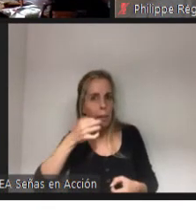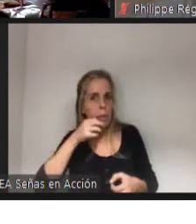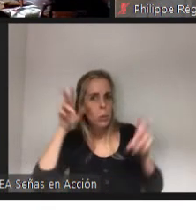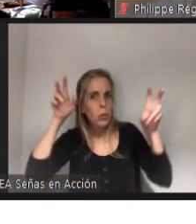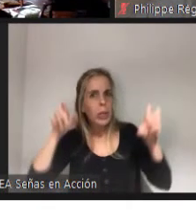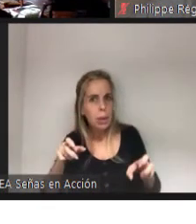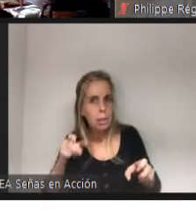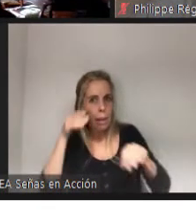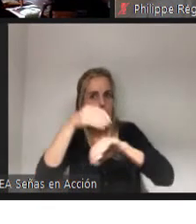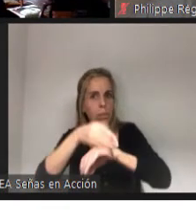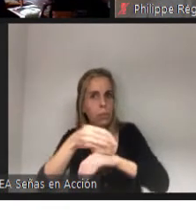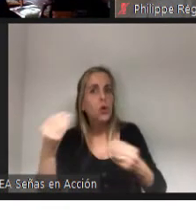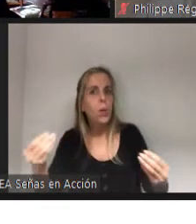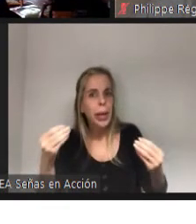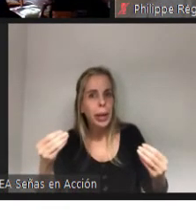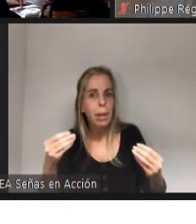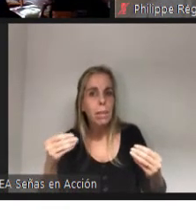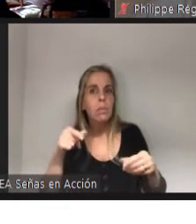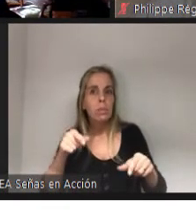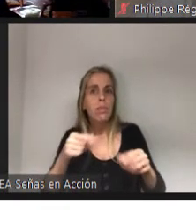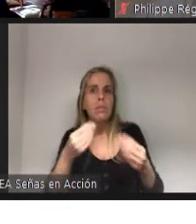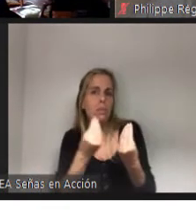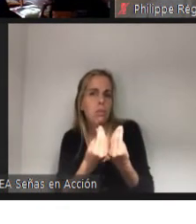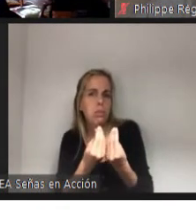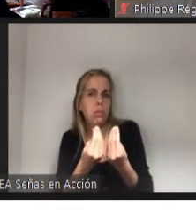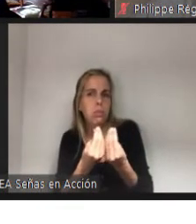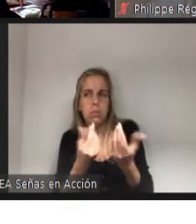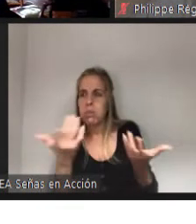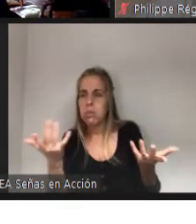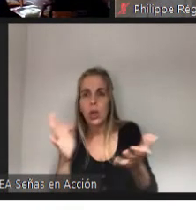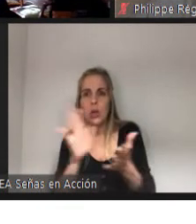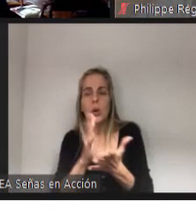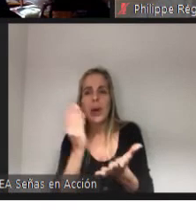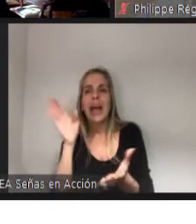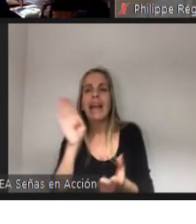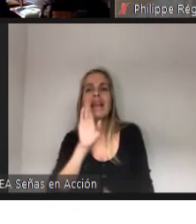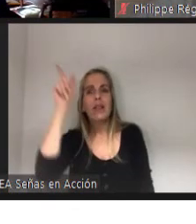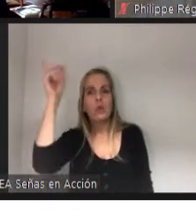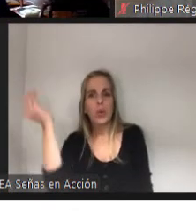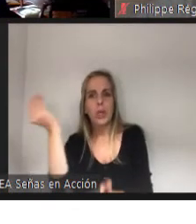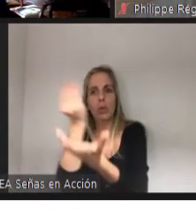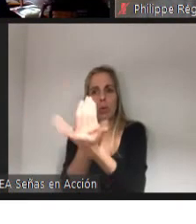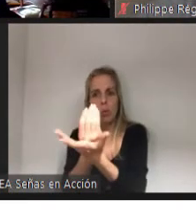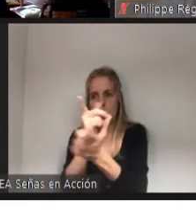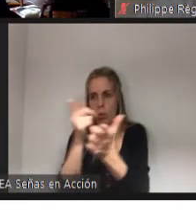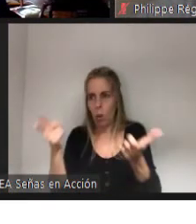electrónico me estaba pidiendo que es este lo que claro, ahí ya había entrado, no me di cuenta.